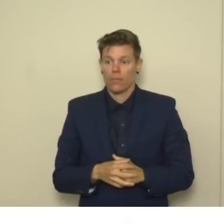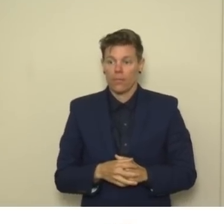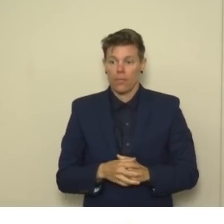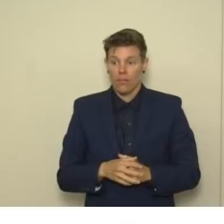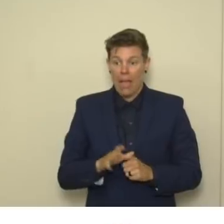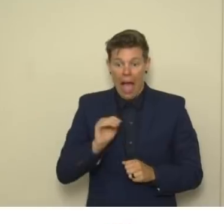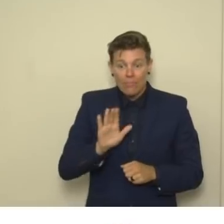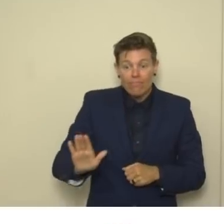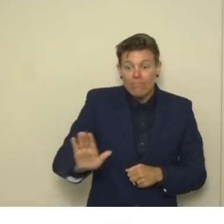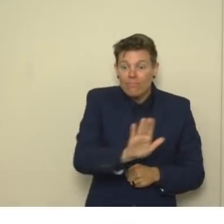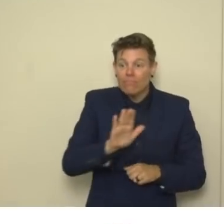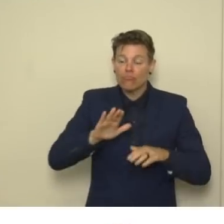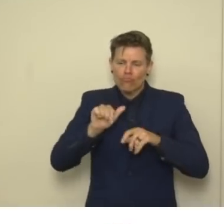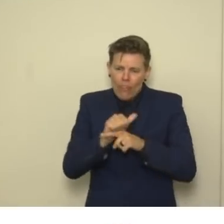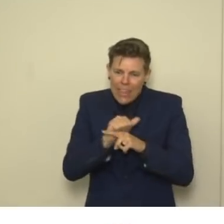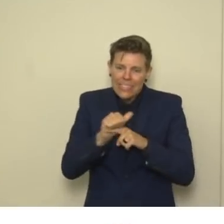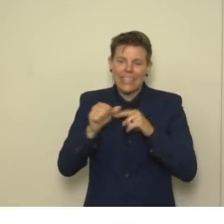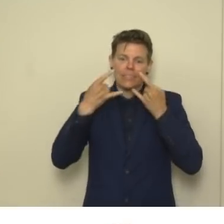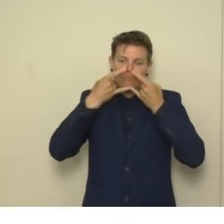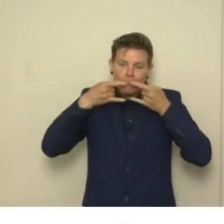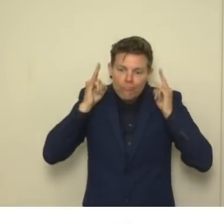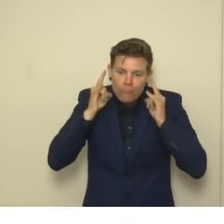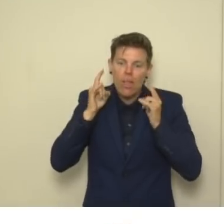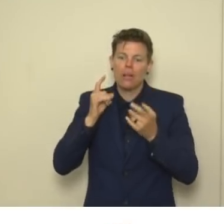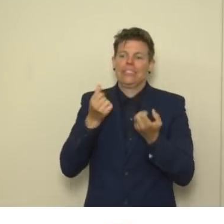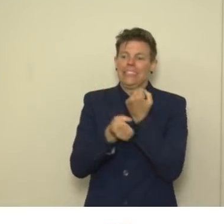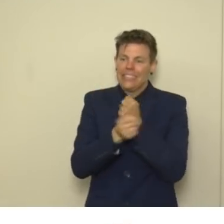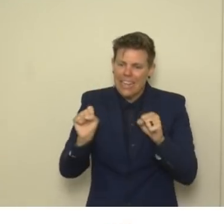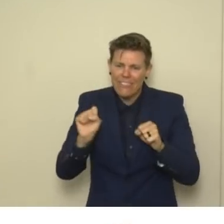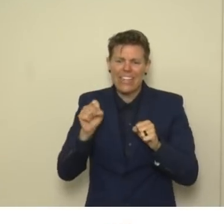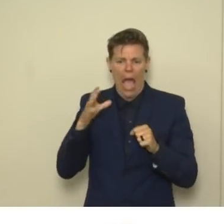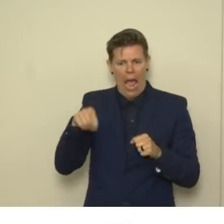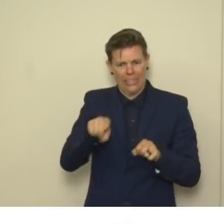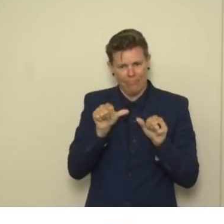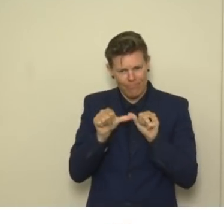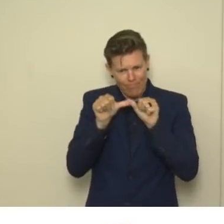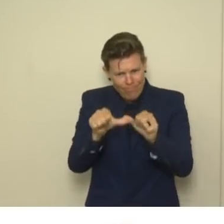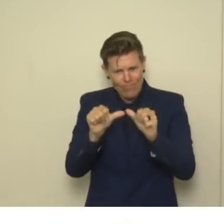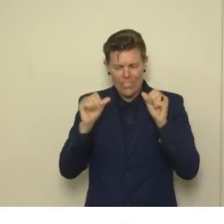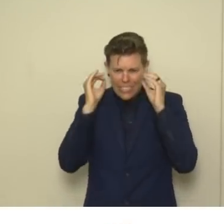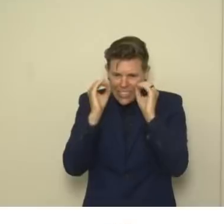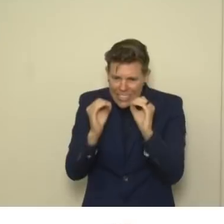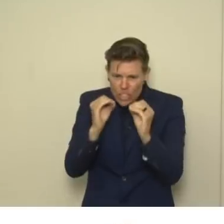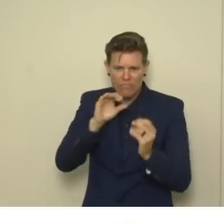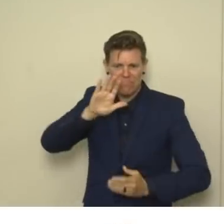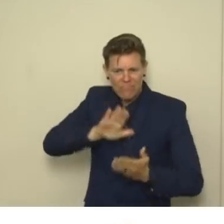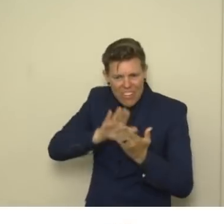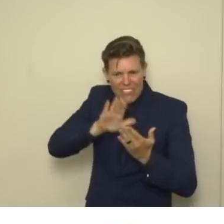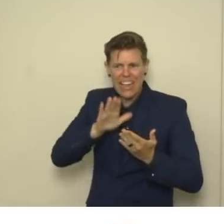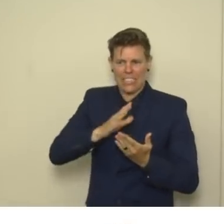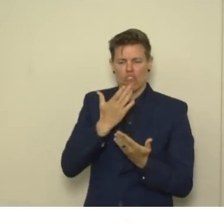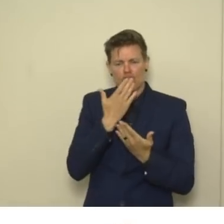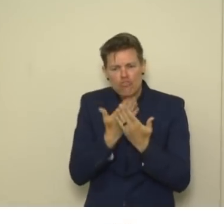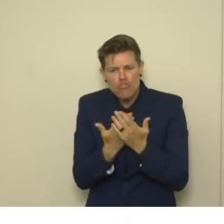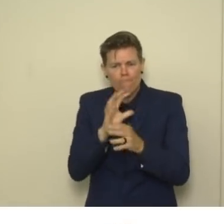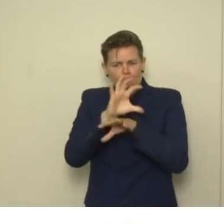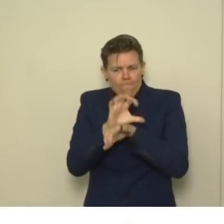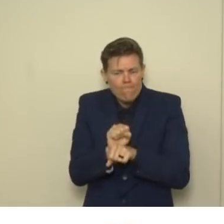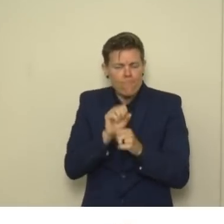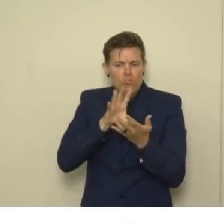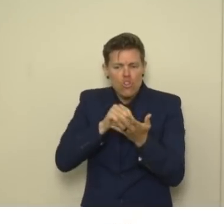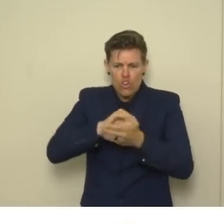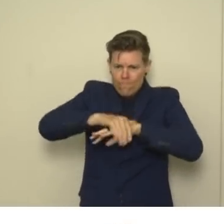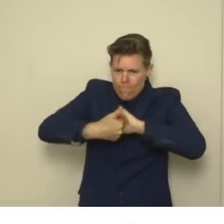practices that we have to get right. So it allows us to focus on all of those issues all at the same time. Then what we